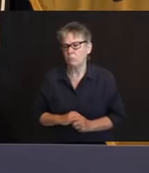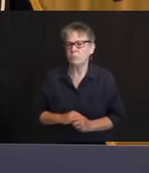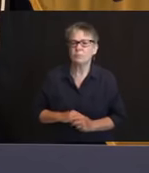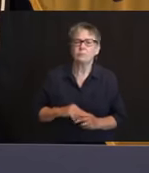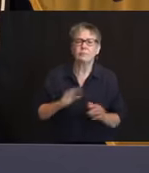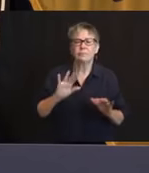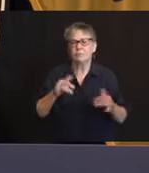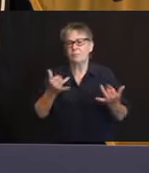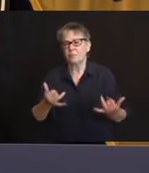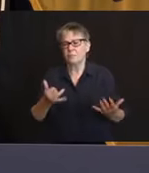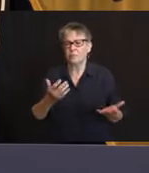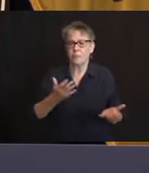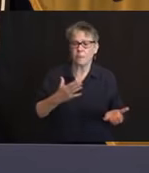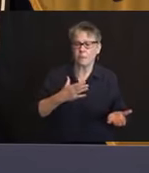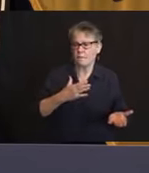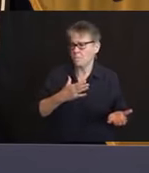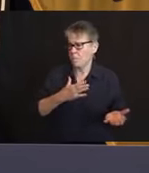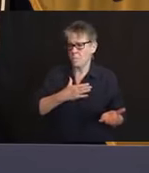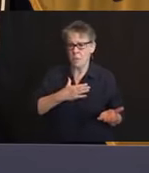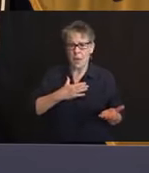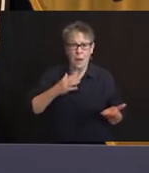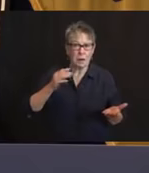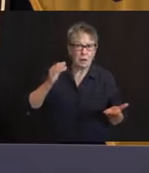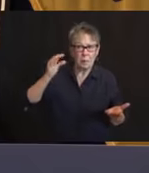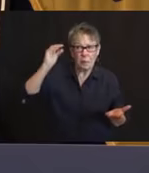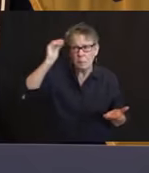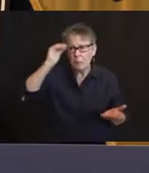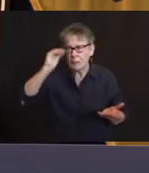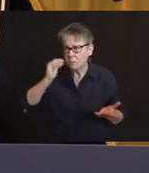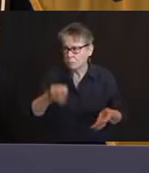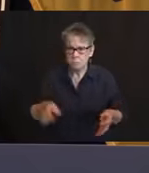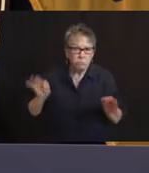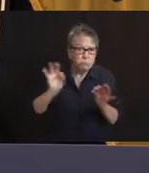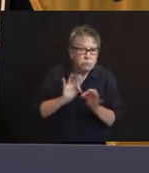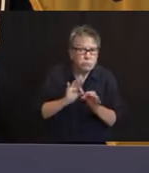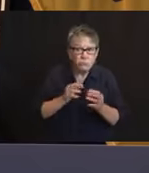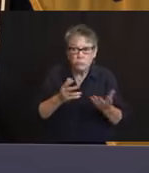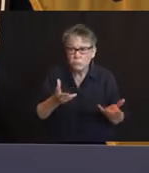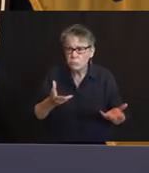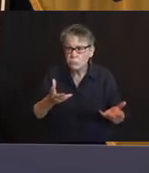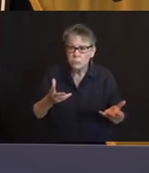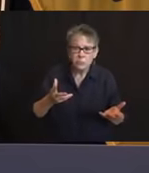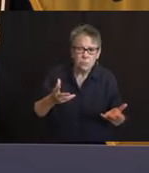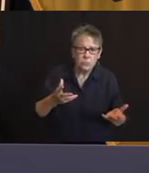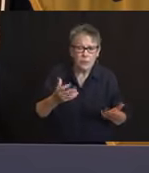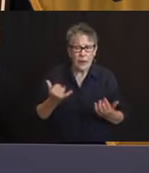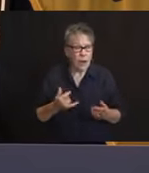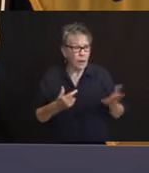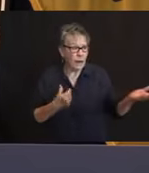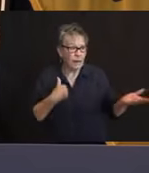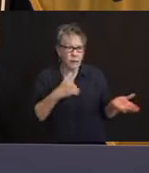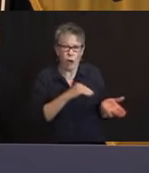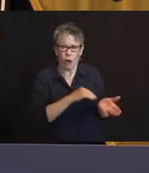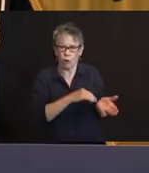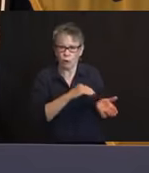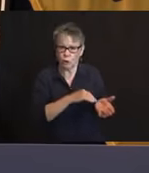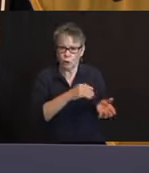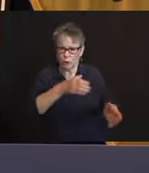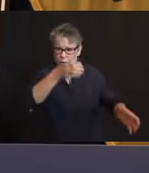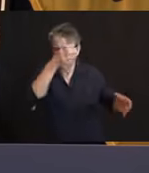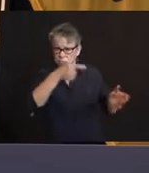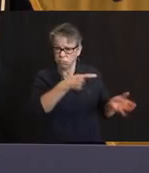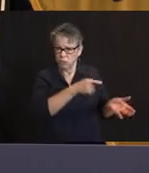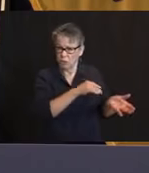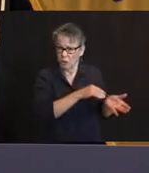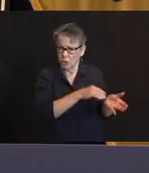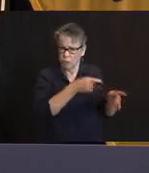anything without the holy water coming at me from the folks to my right. It's going to be the here and now data that we show you literally